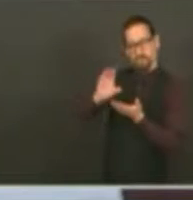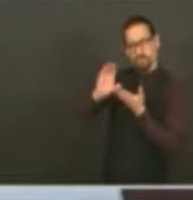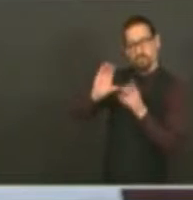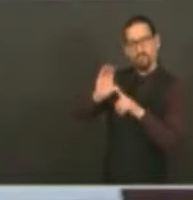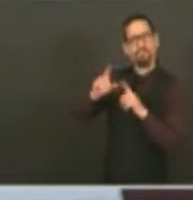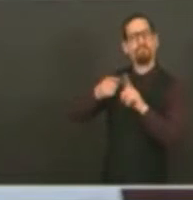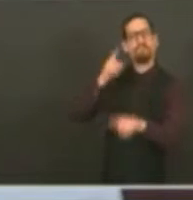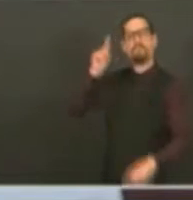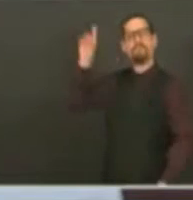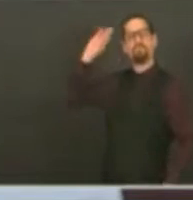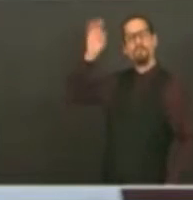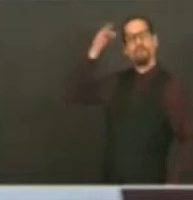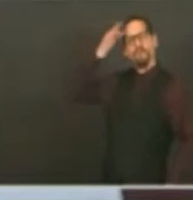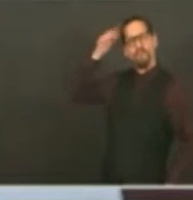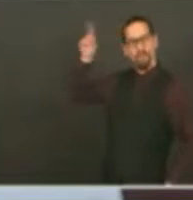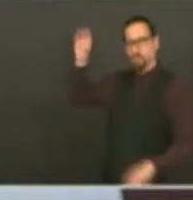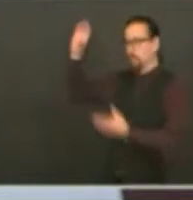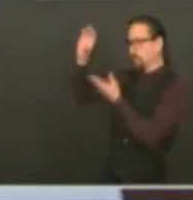from the federal government.